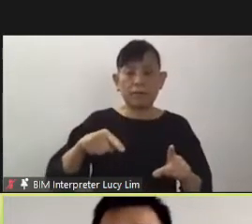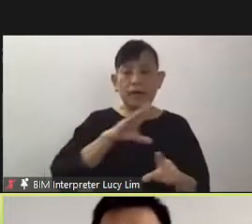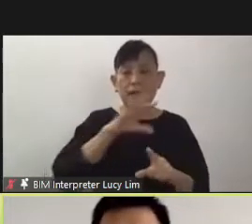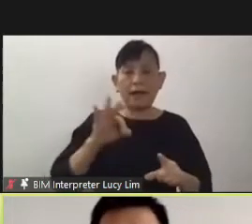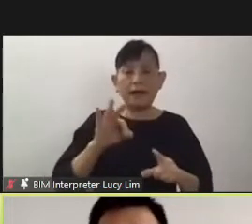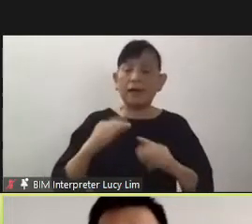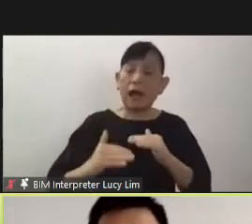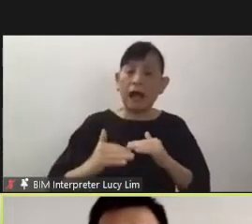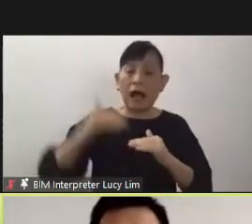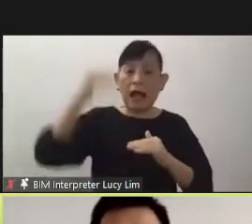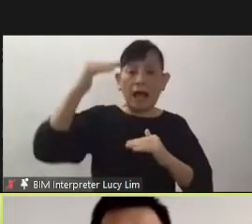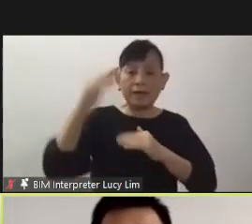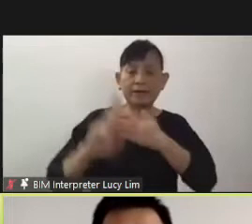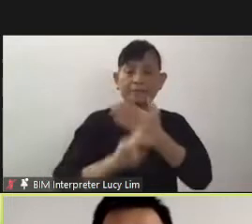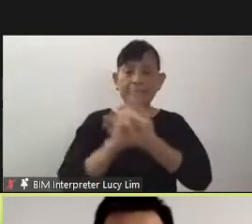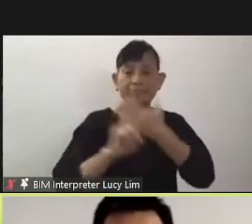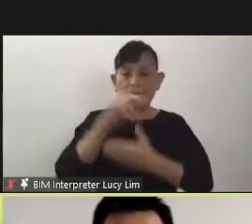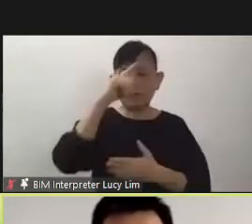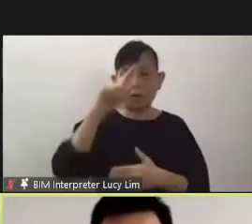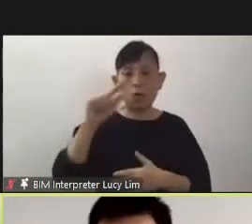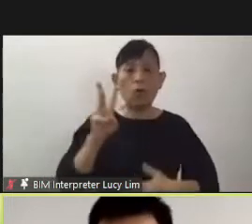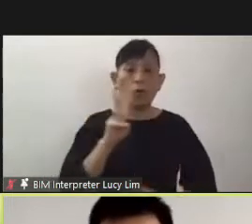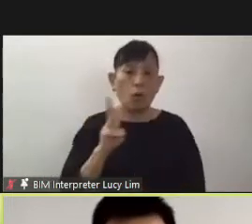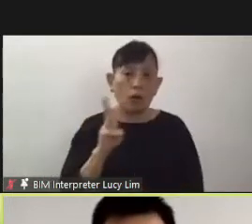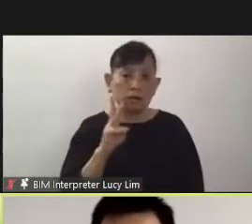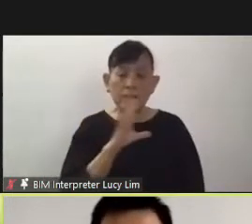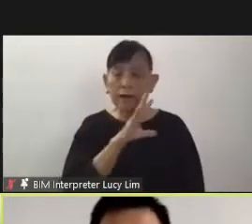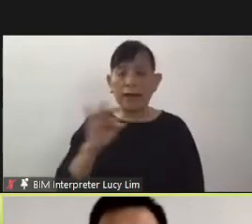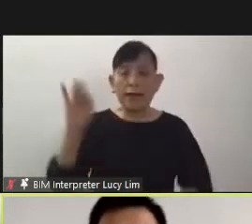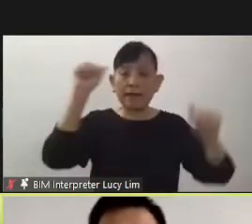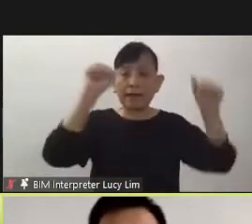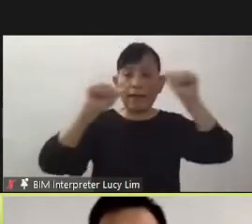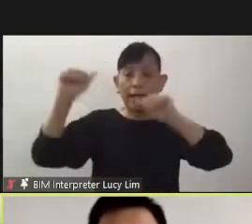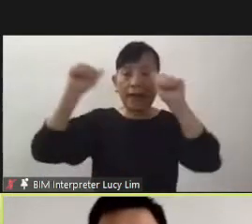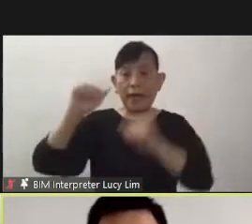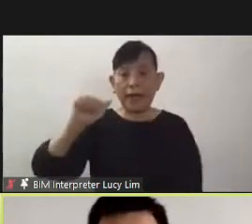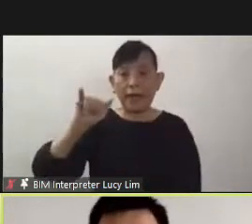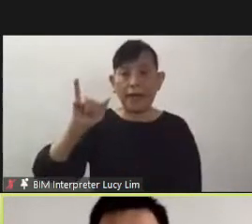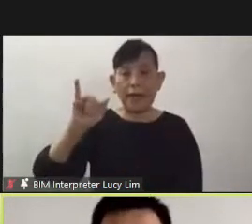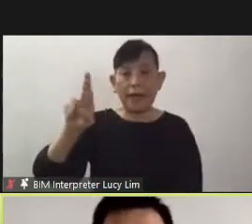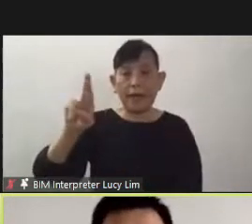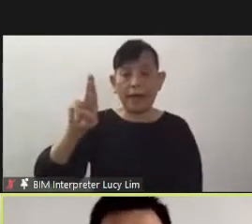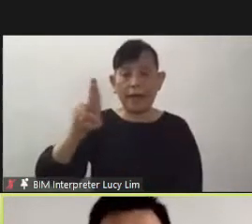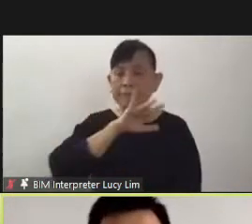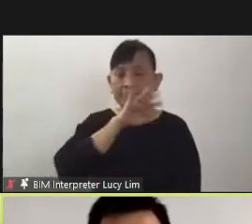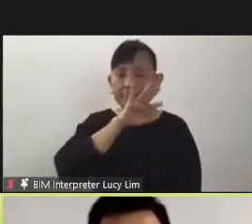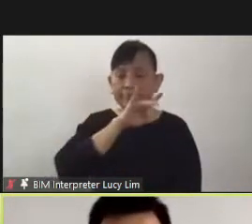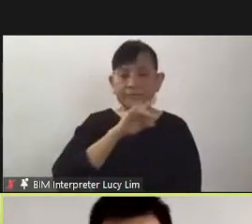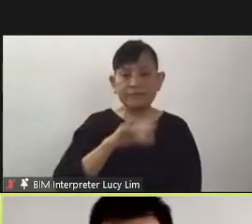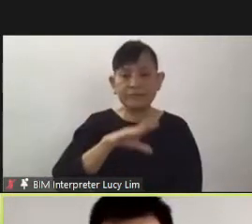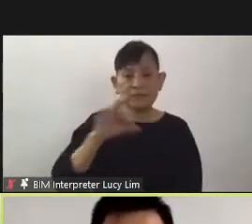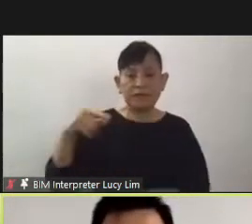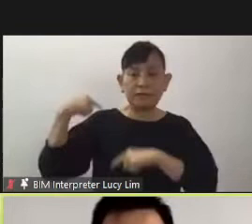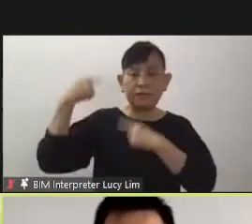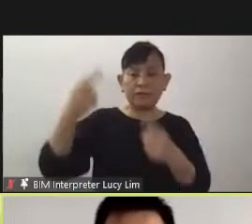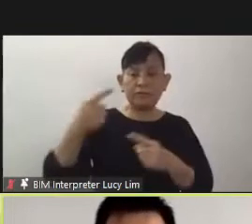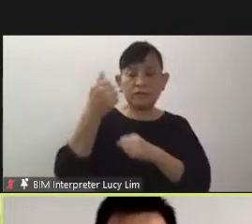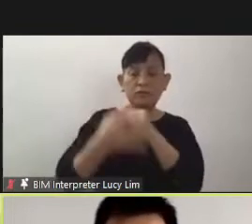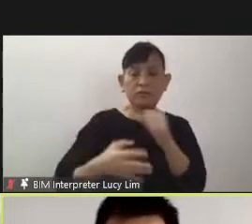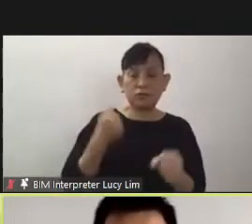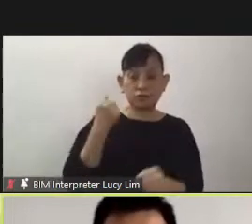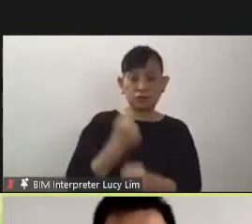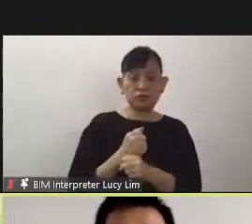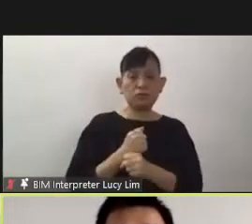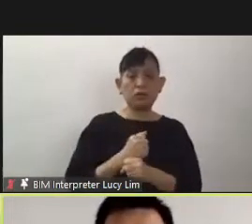water pollution and air pollution. And I believe that in the past few years, you might heard of all